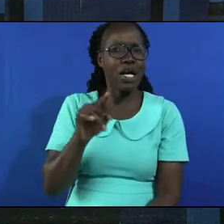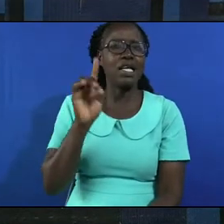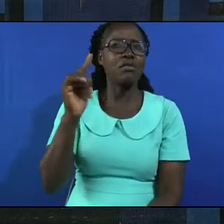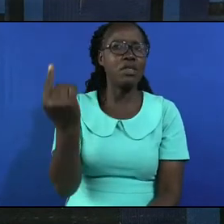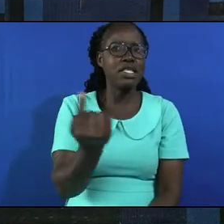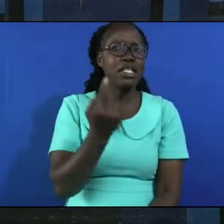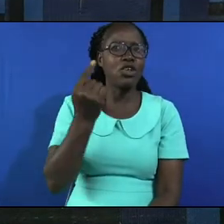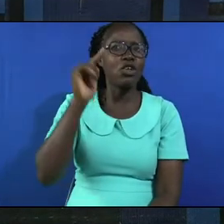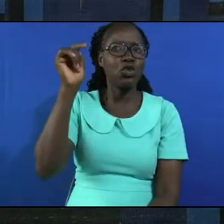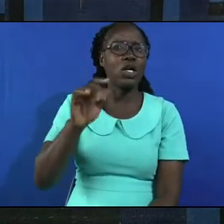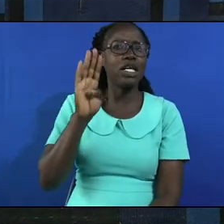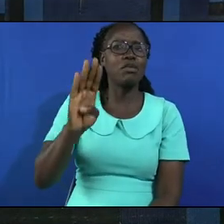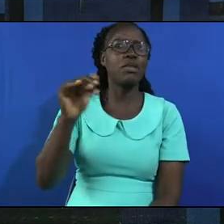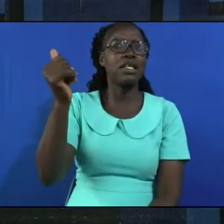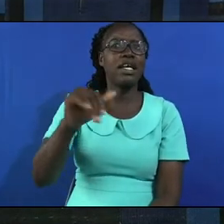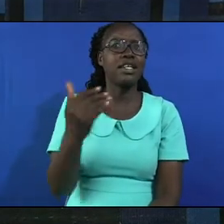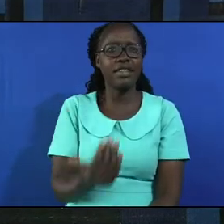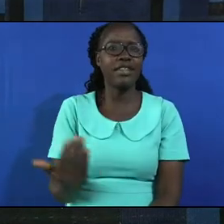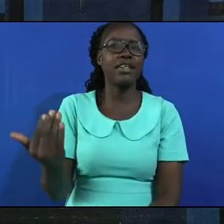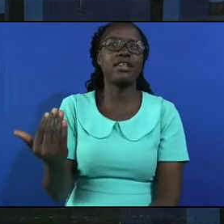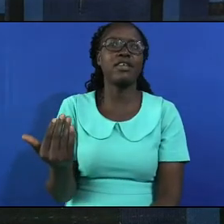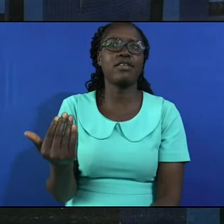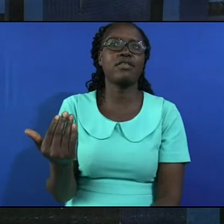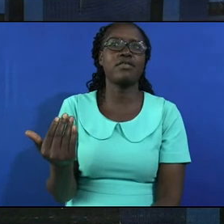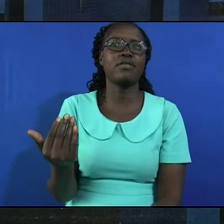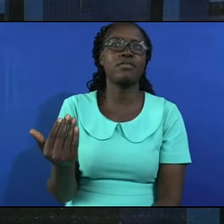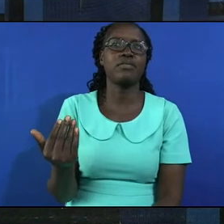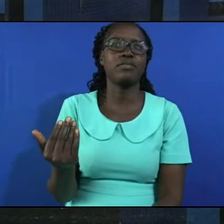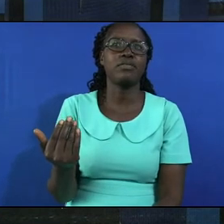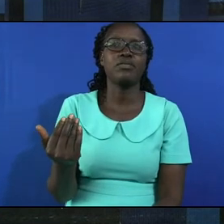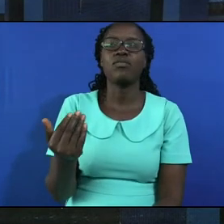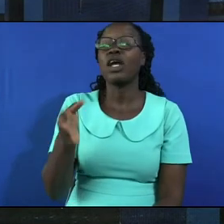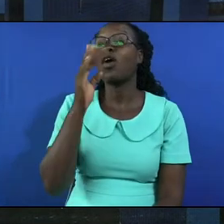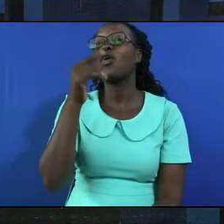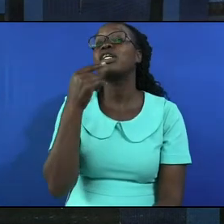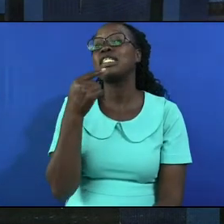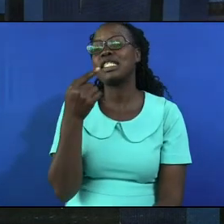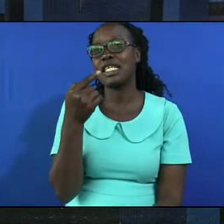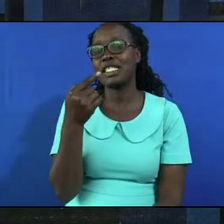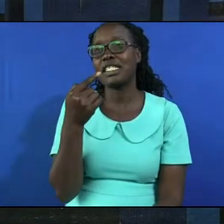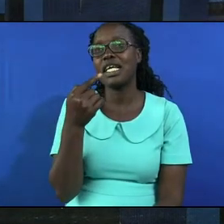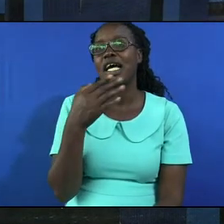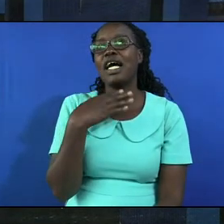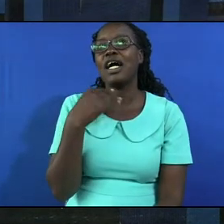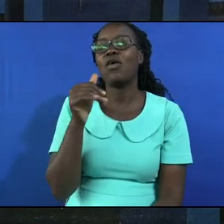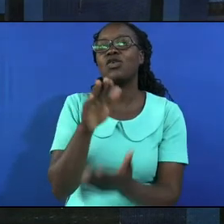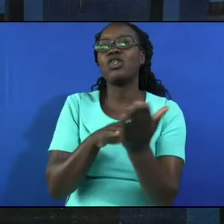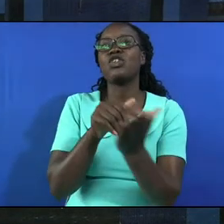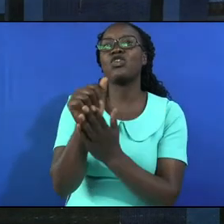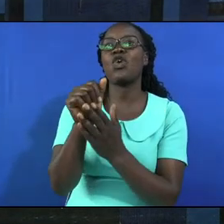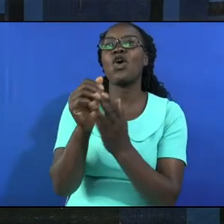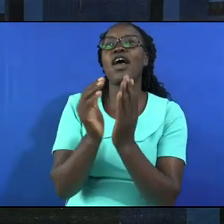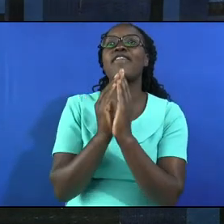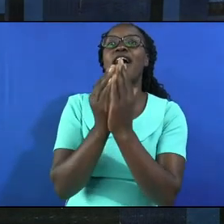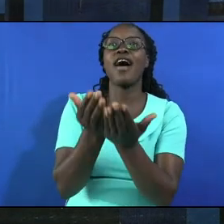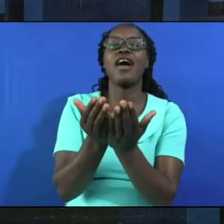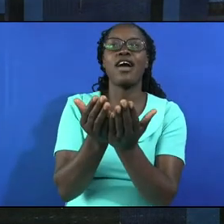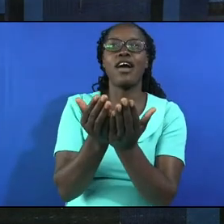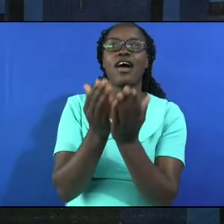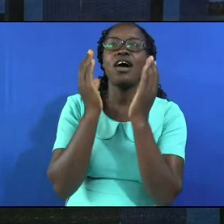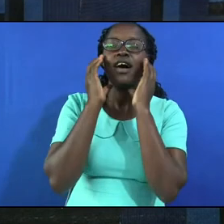be single, you can't be what? Anything. God says, I want to destroy the ark.